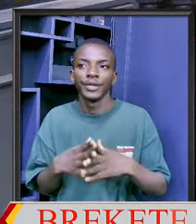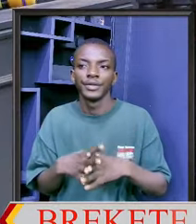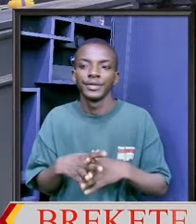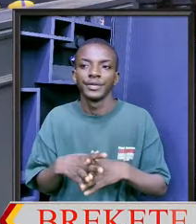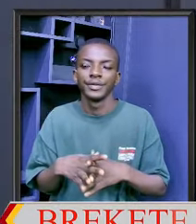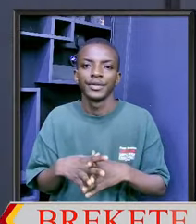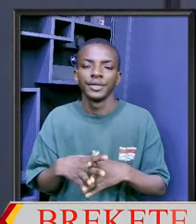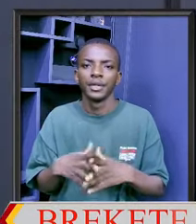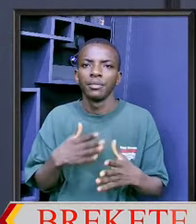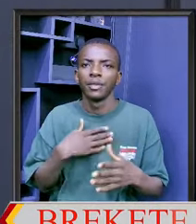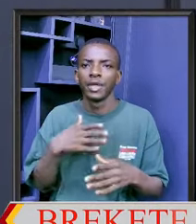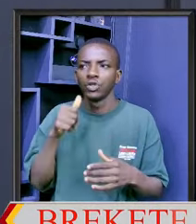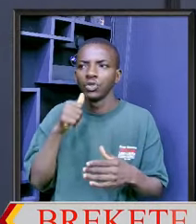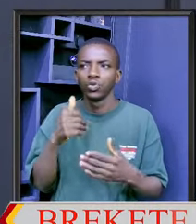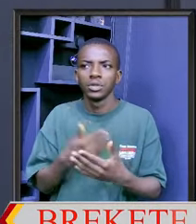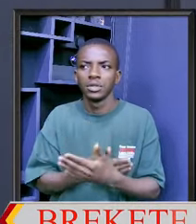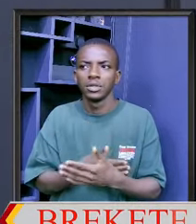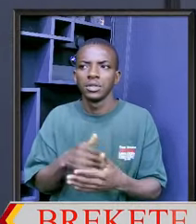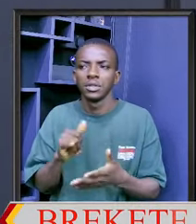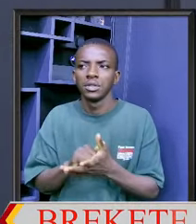that. My daughter,